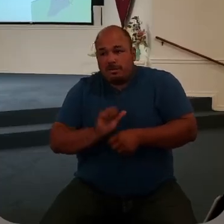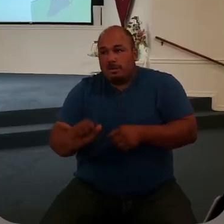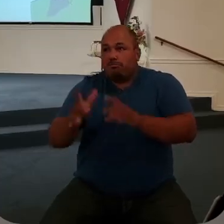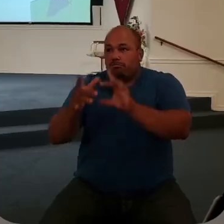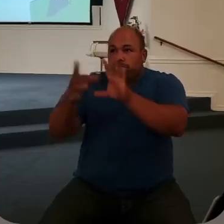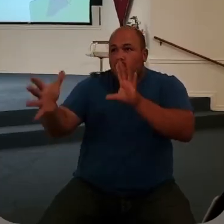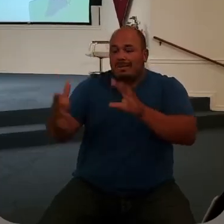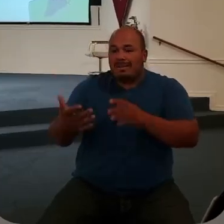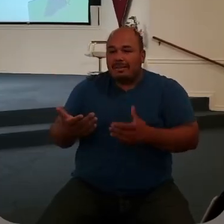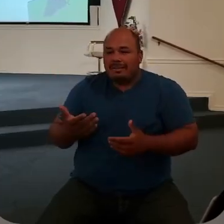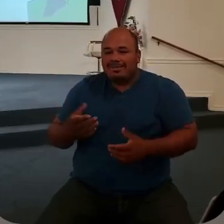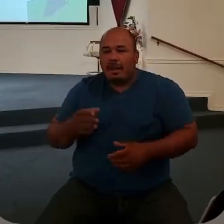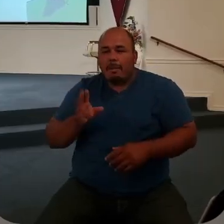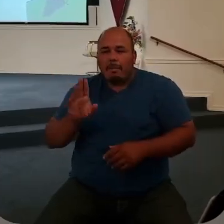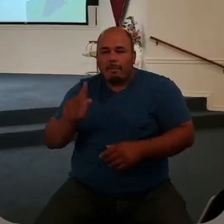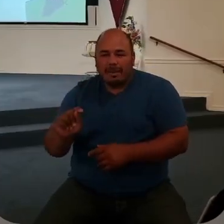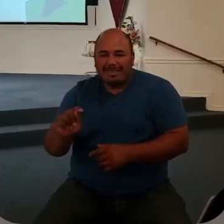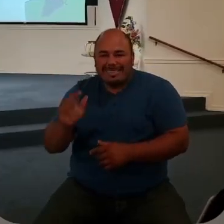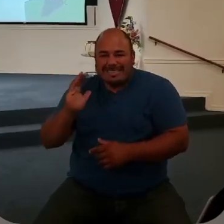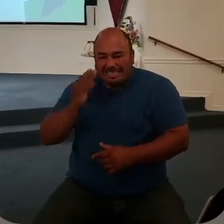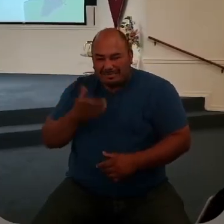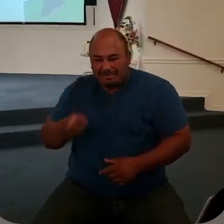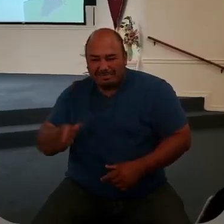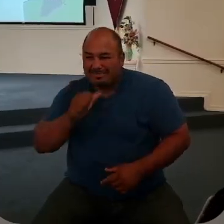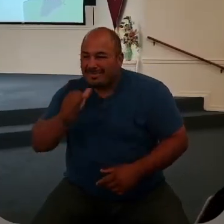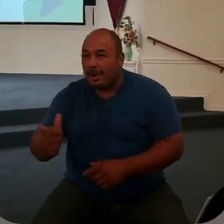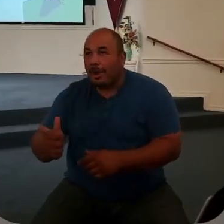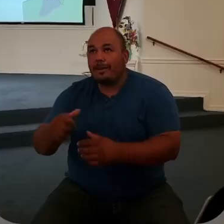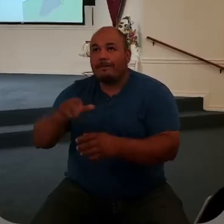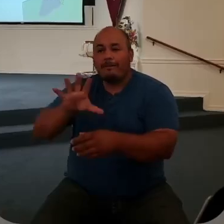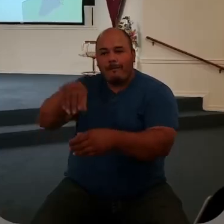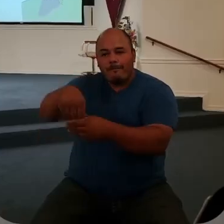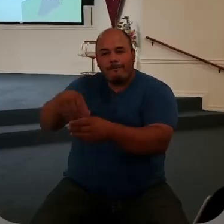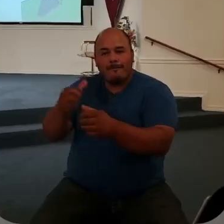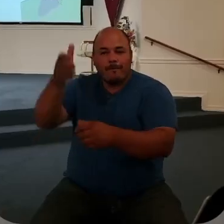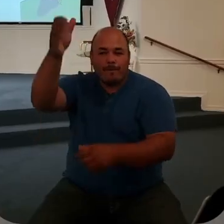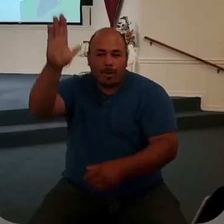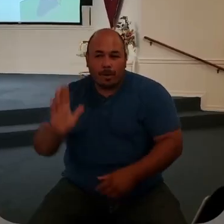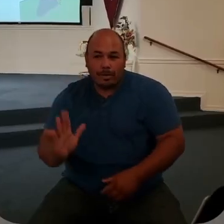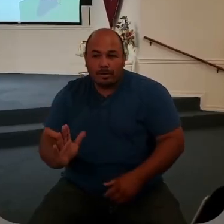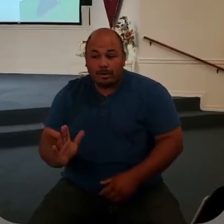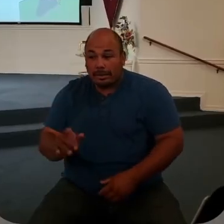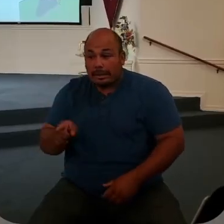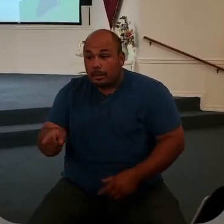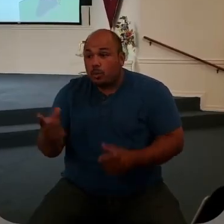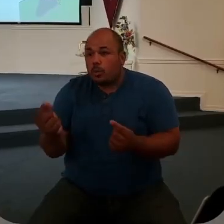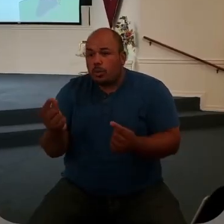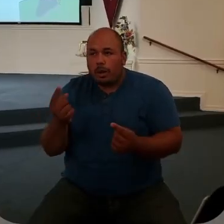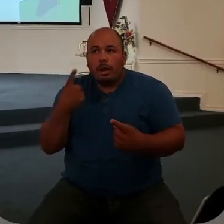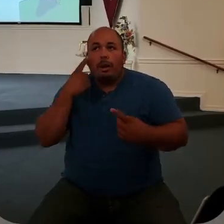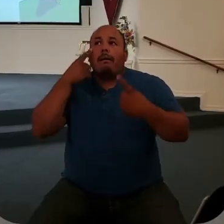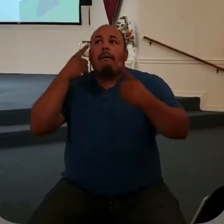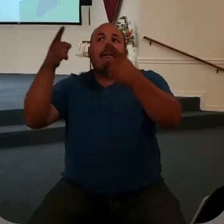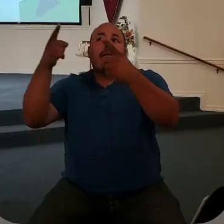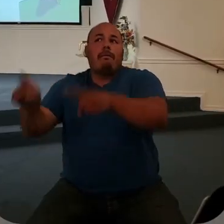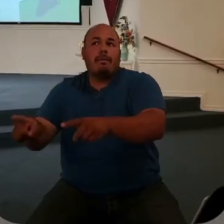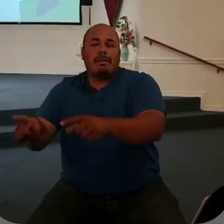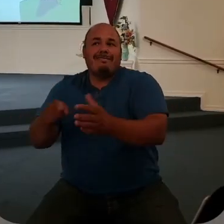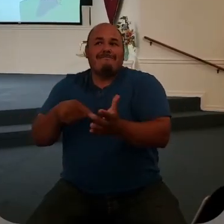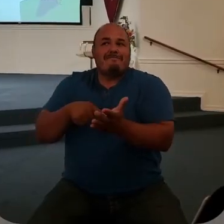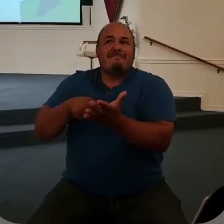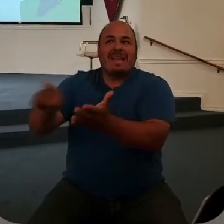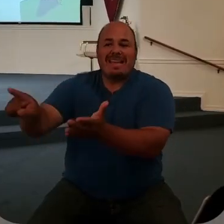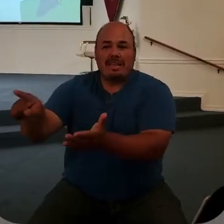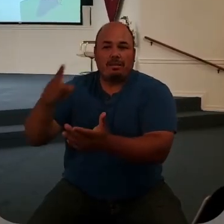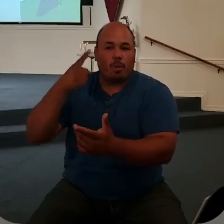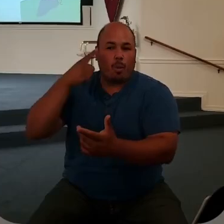to have involved God. He paid off the Assyrians with silver and gold in the hope that they would be satisfied